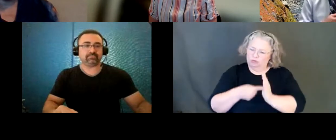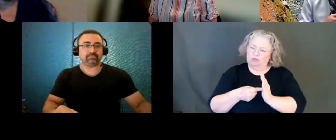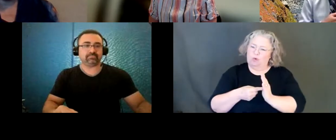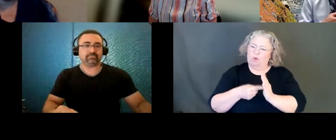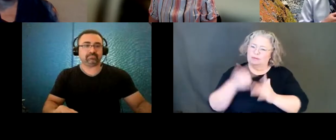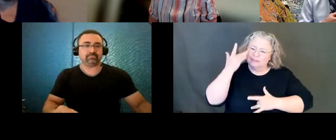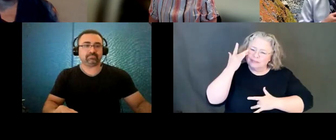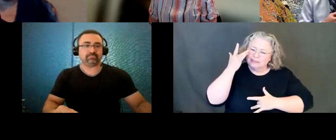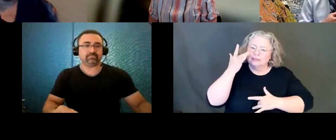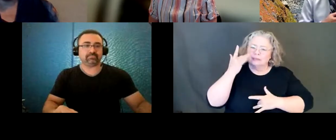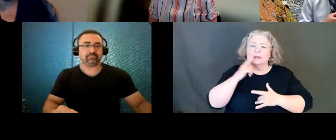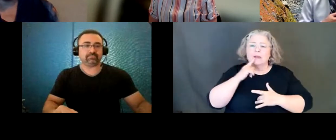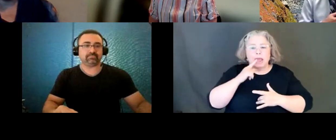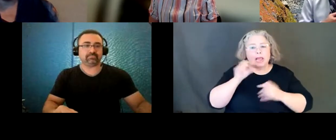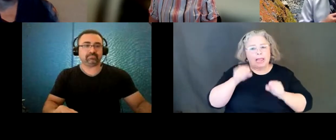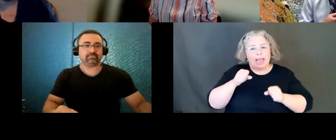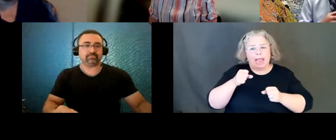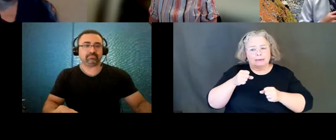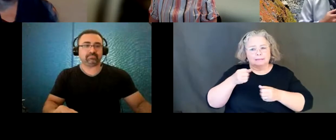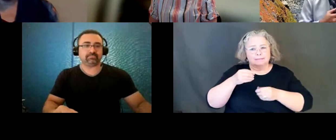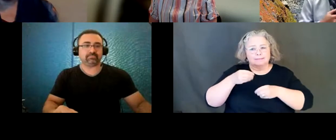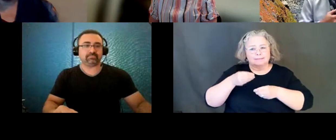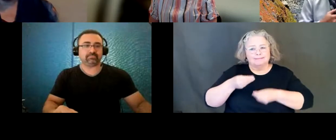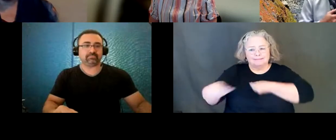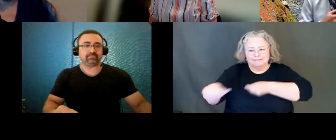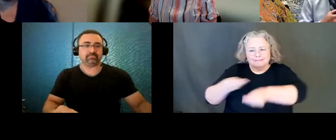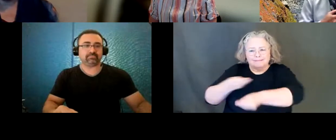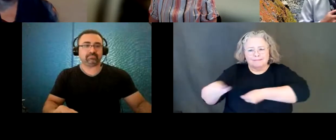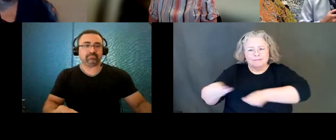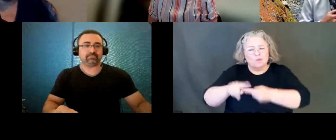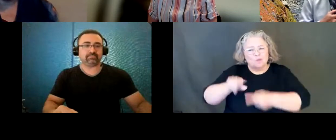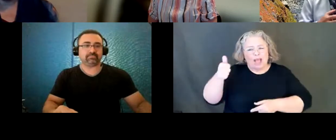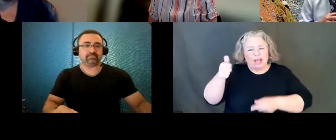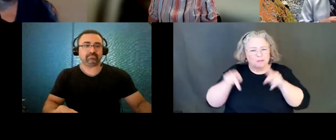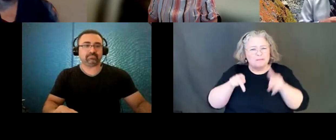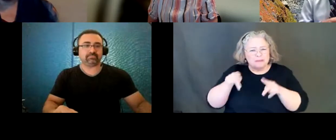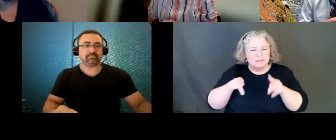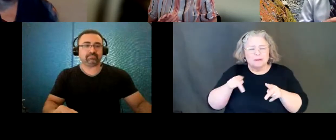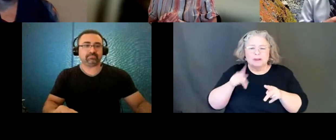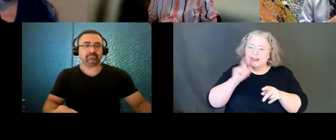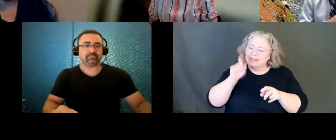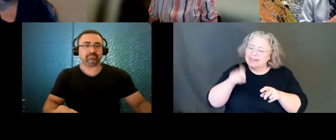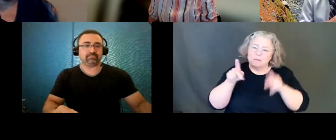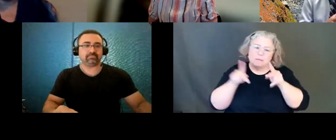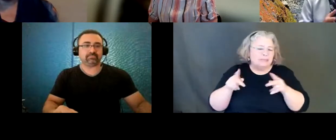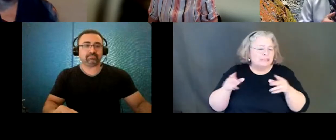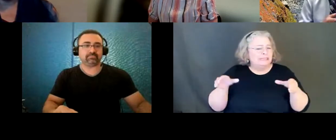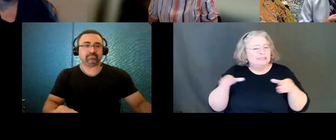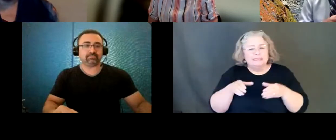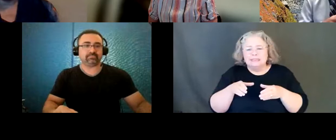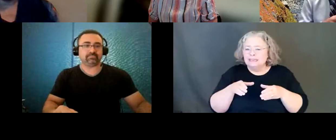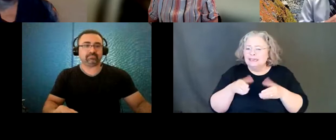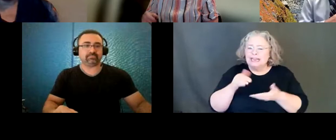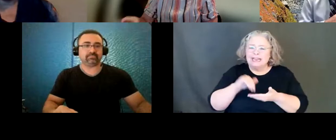are potentially transmitting to other people. And so that's why we have to get people back together again